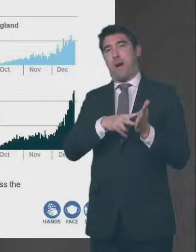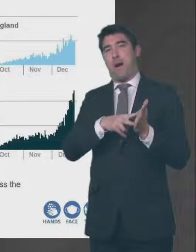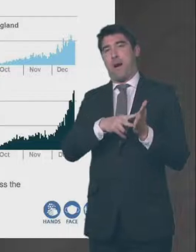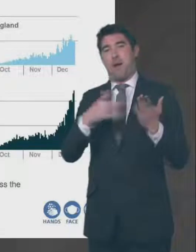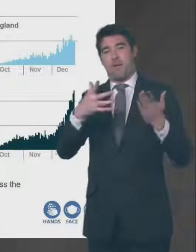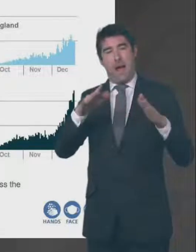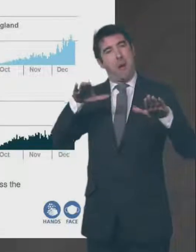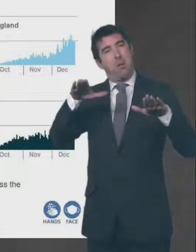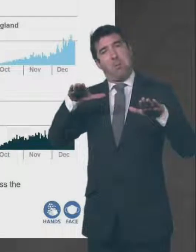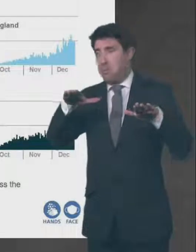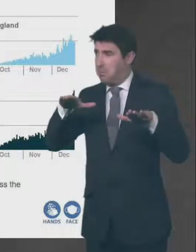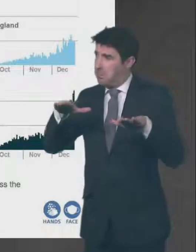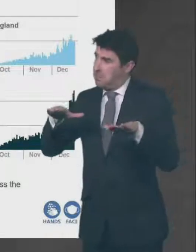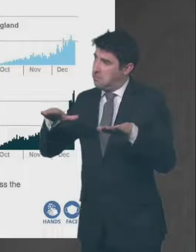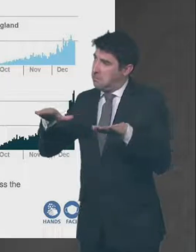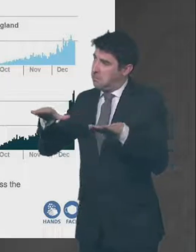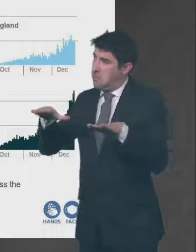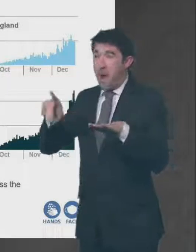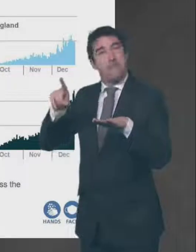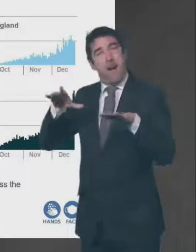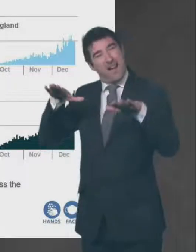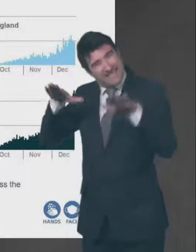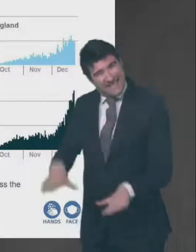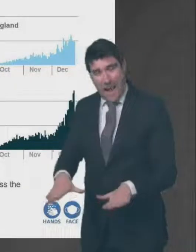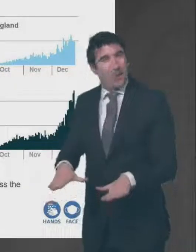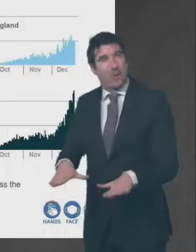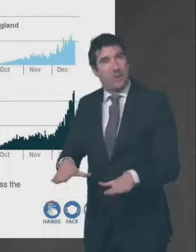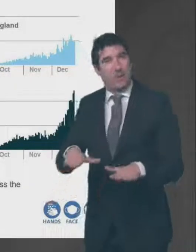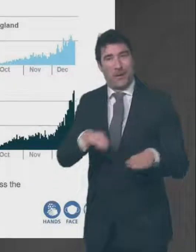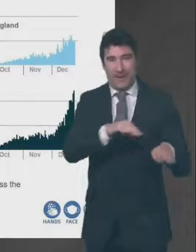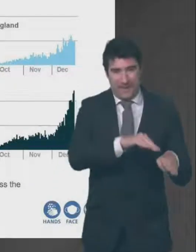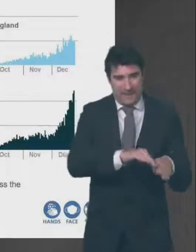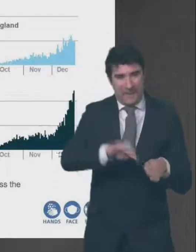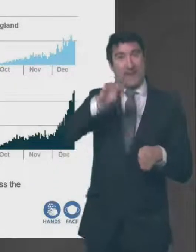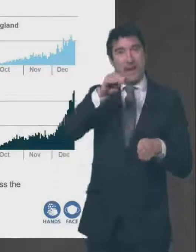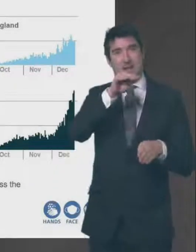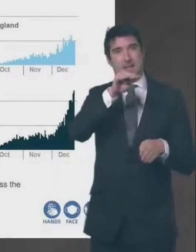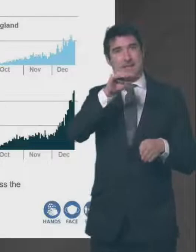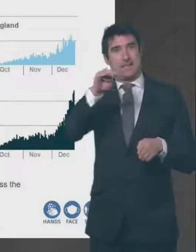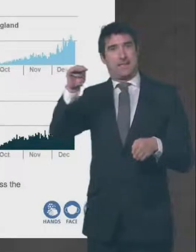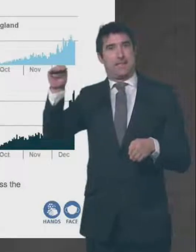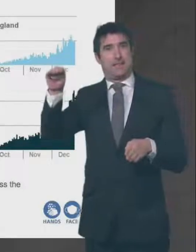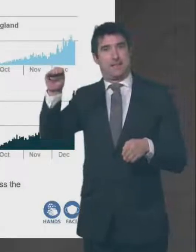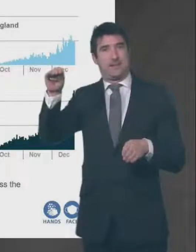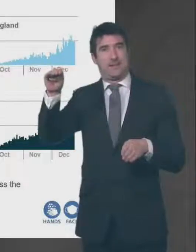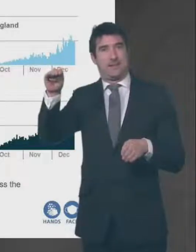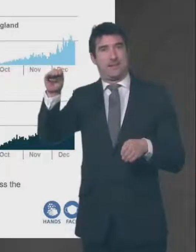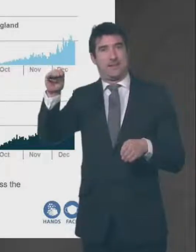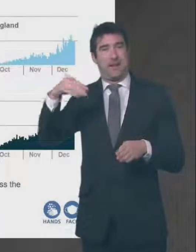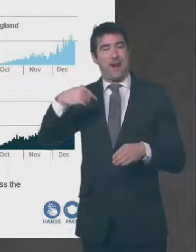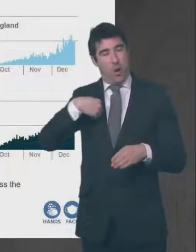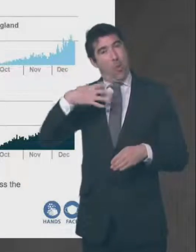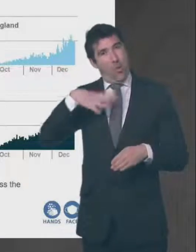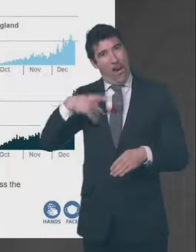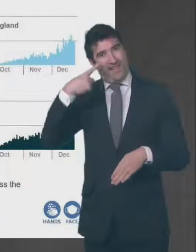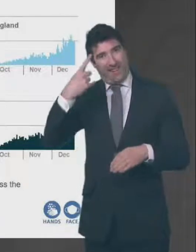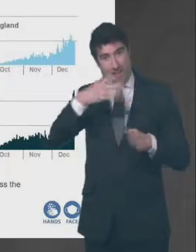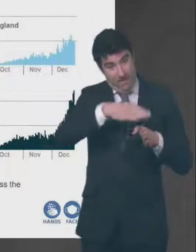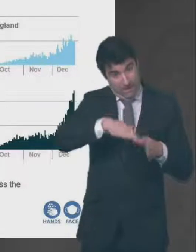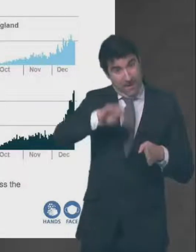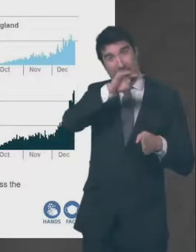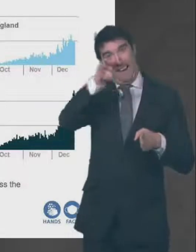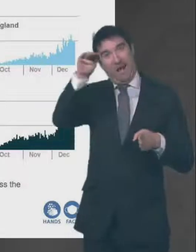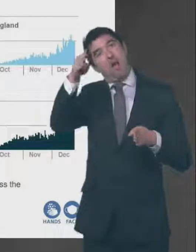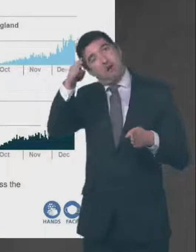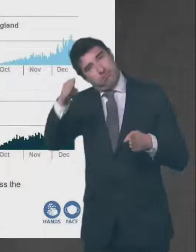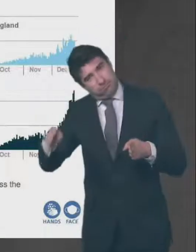really, they've stabilised at a high rate. They have not dropped low. So that's equally a problem that we face